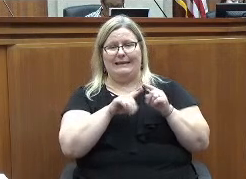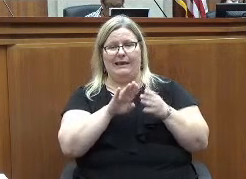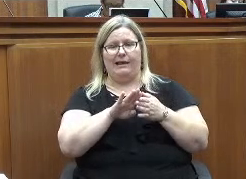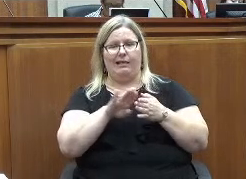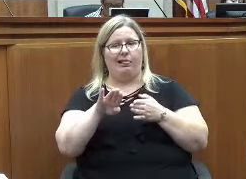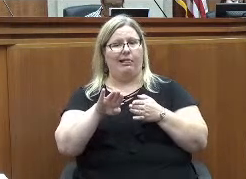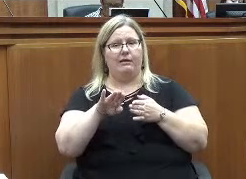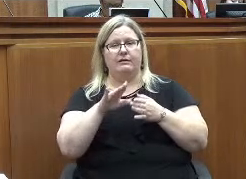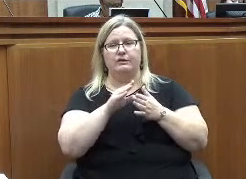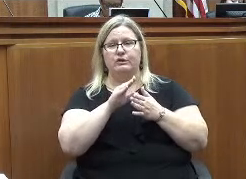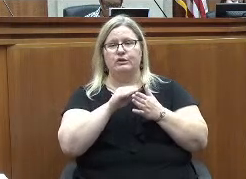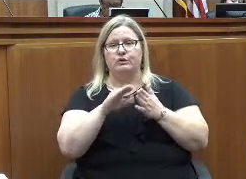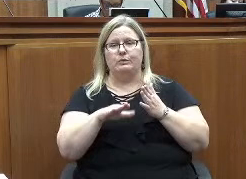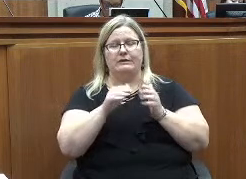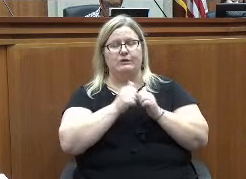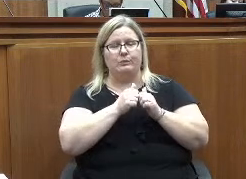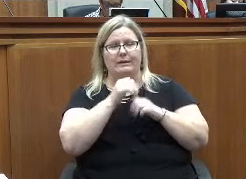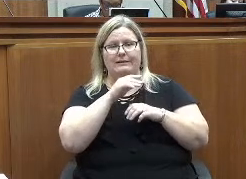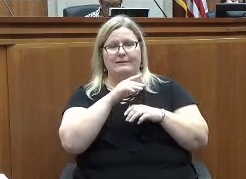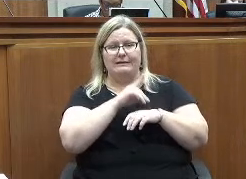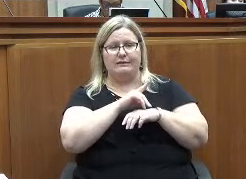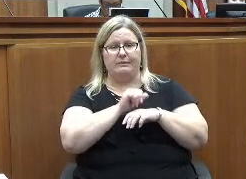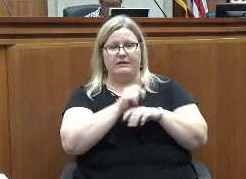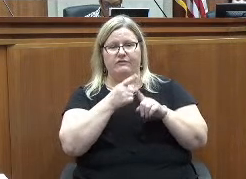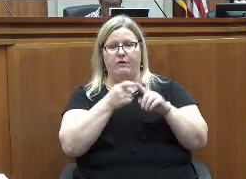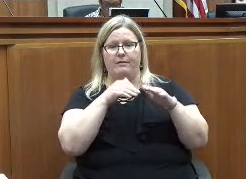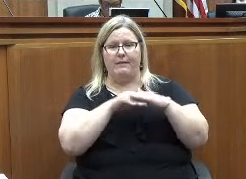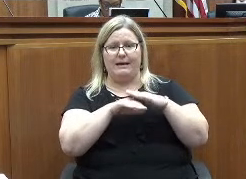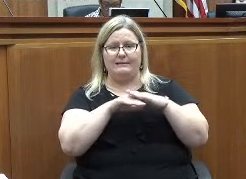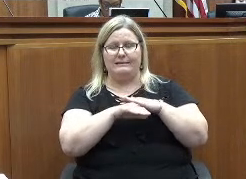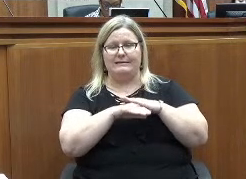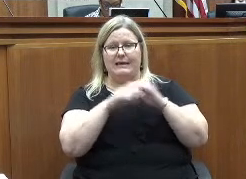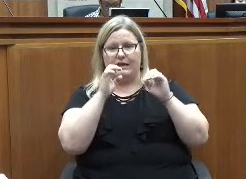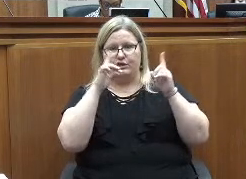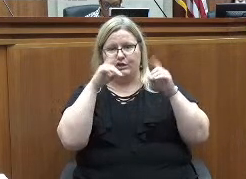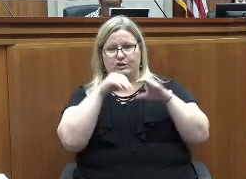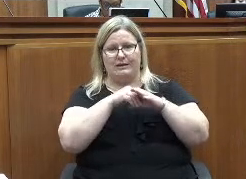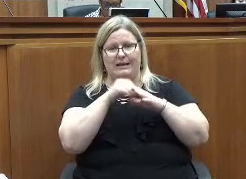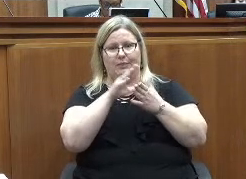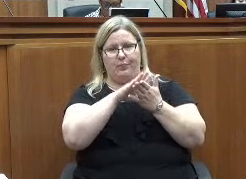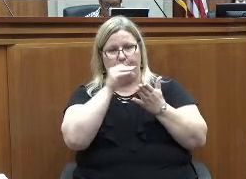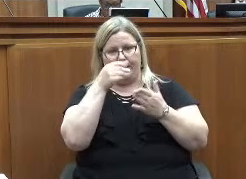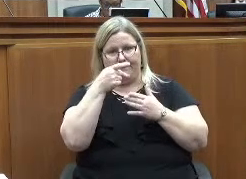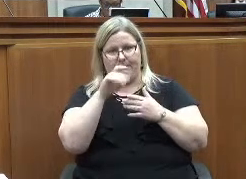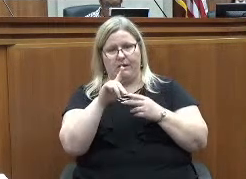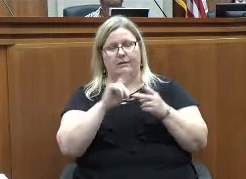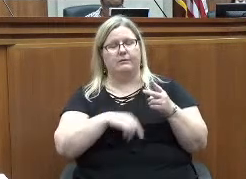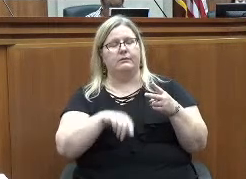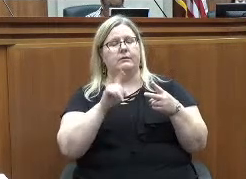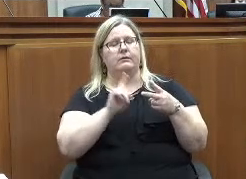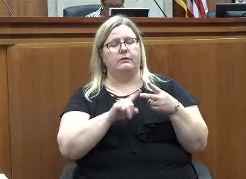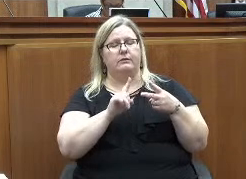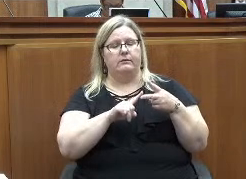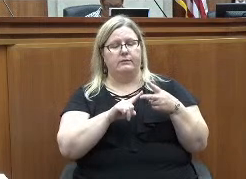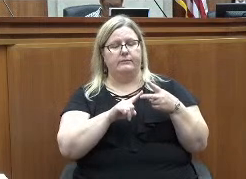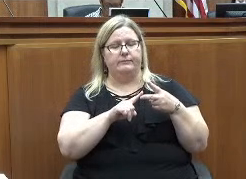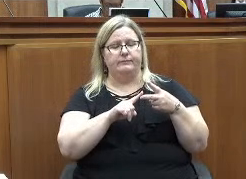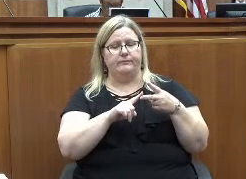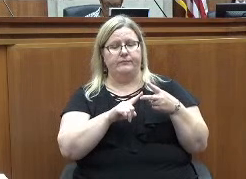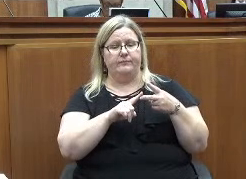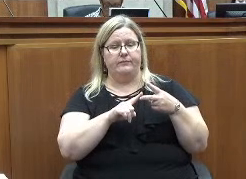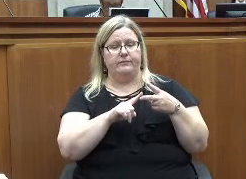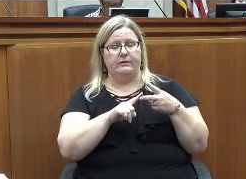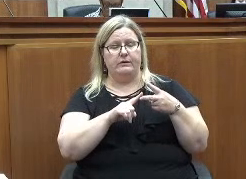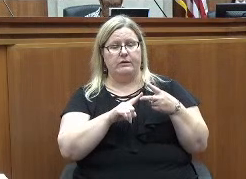with disabilities from accessing education in a learning pod. Two,